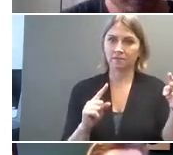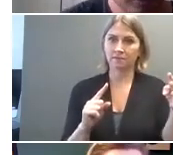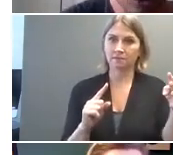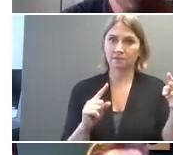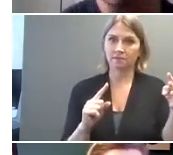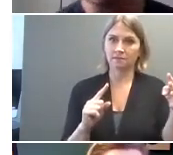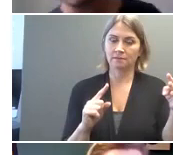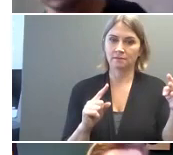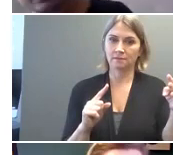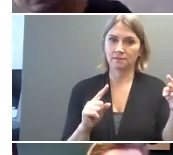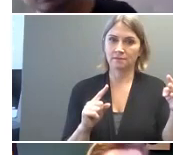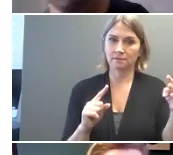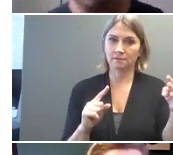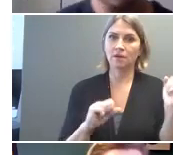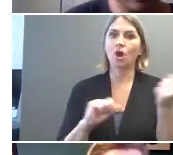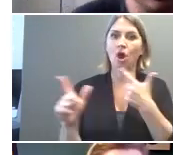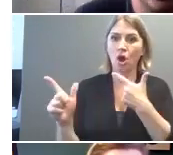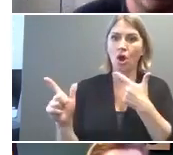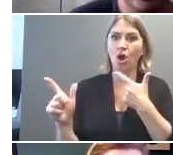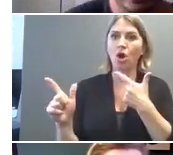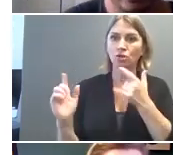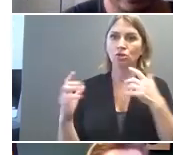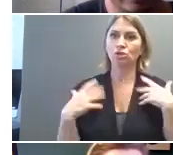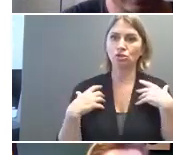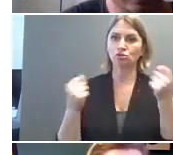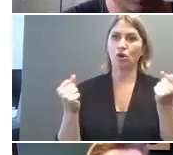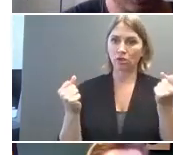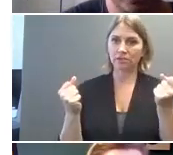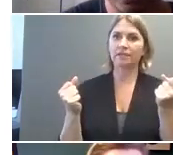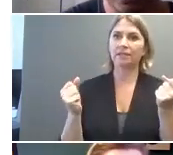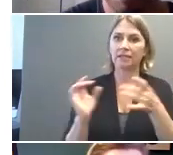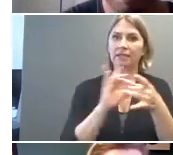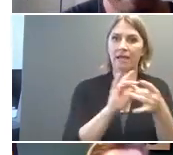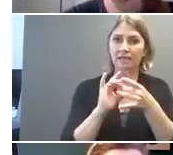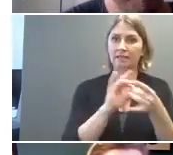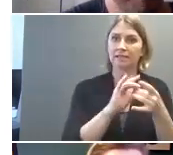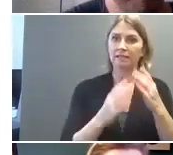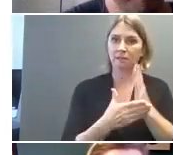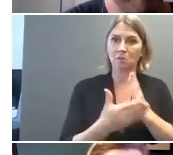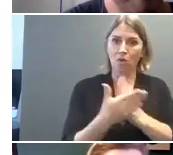All strongly connected components are directed cyclic graphs. Do you agree?